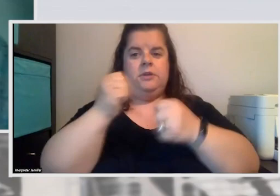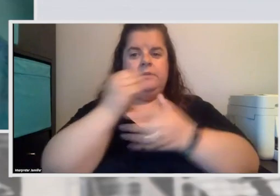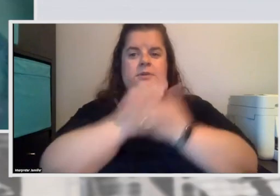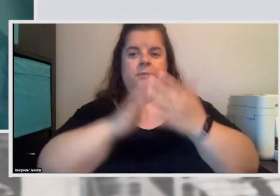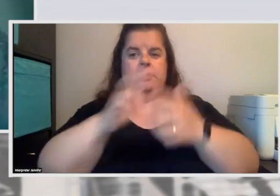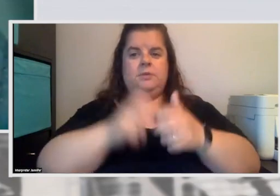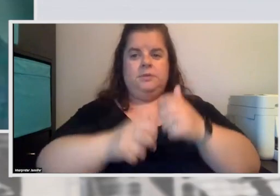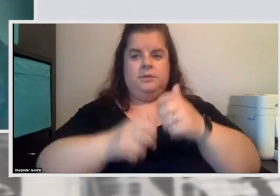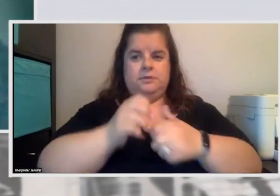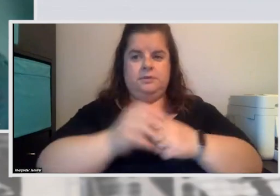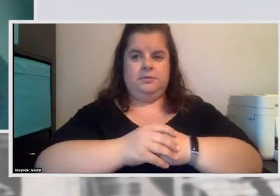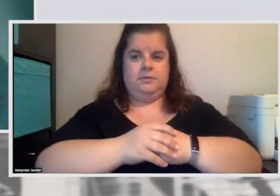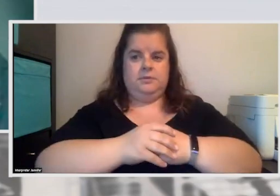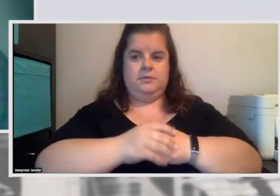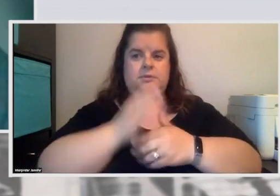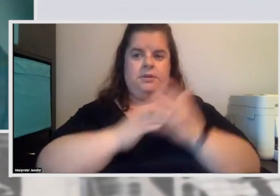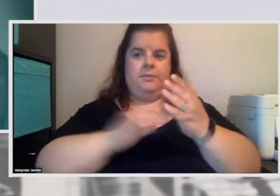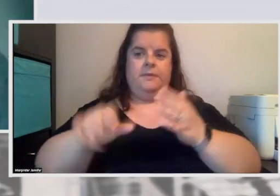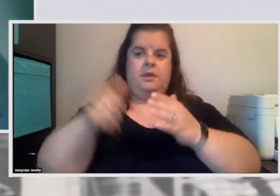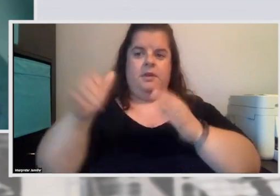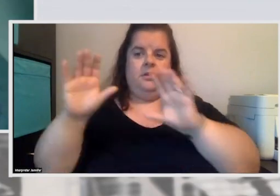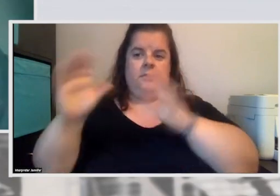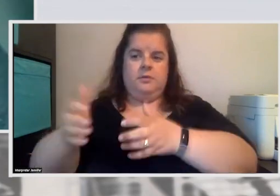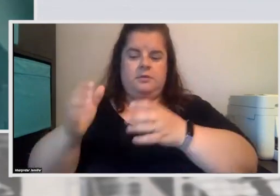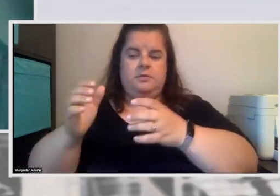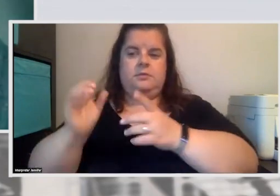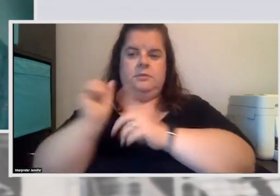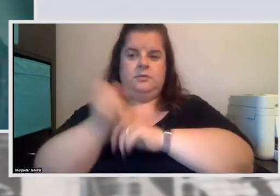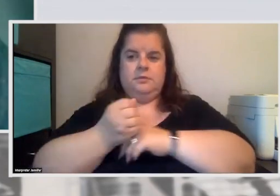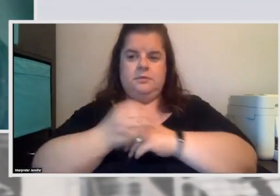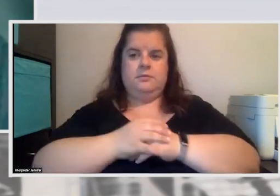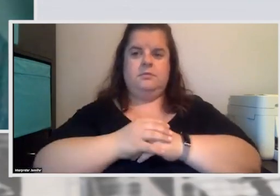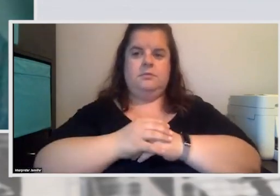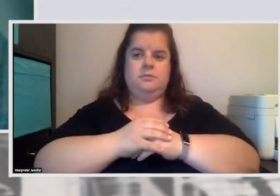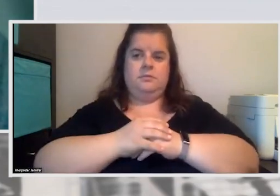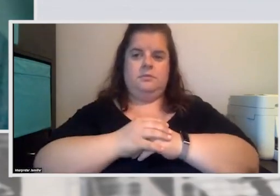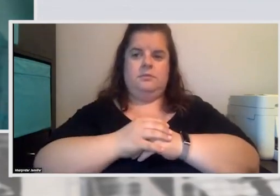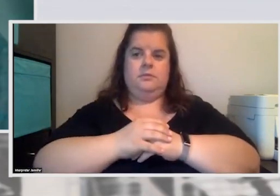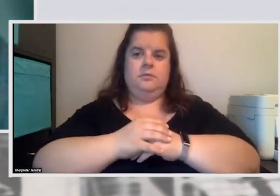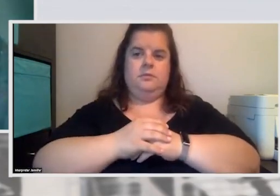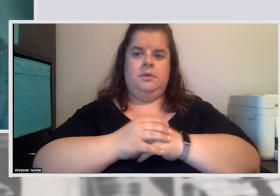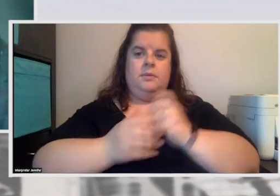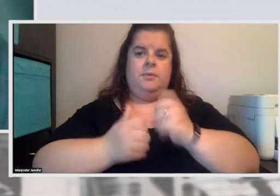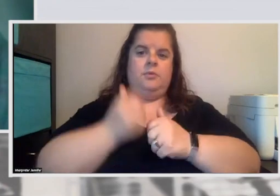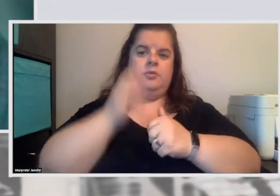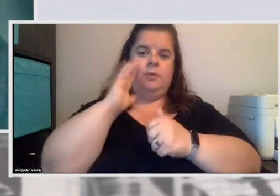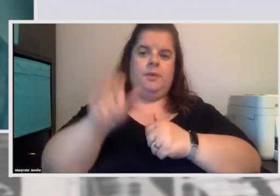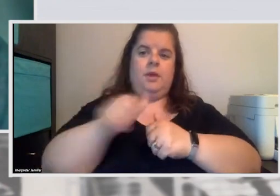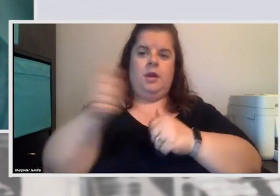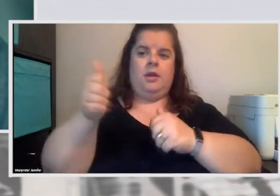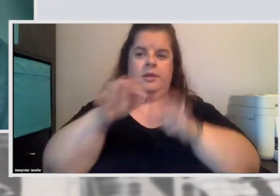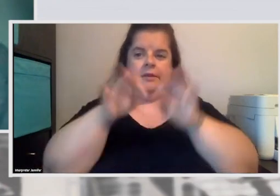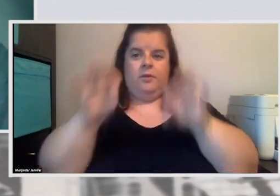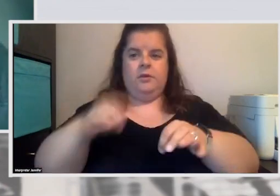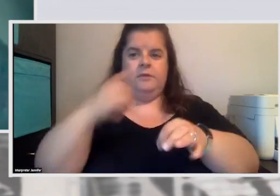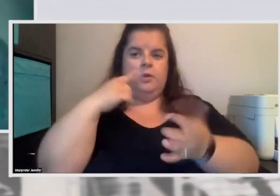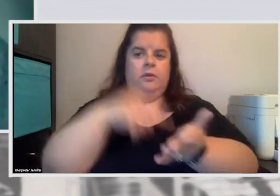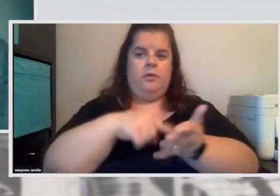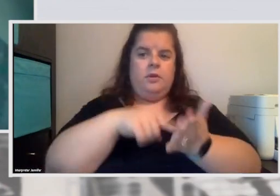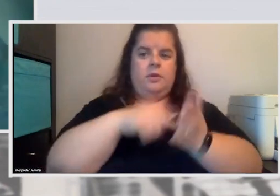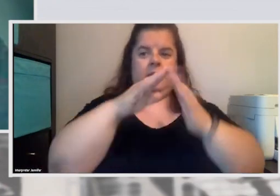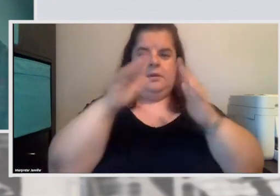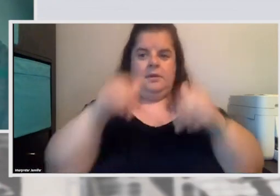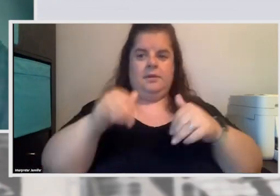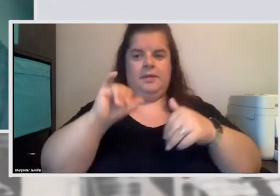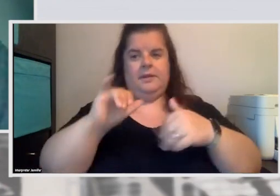concert with some of these other entities. Most of the focus of that program will be on other forms of affordable housing preservation, but there